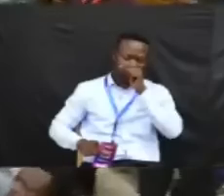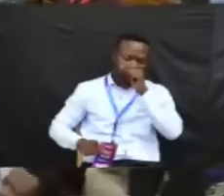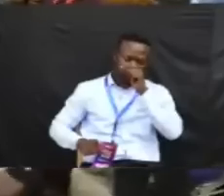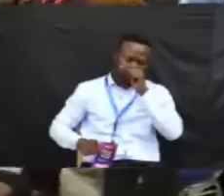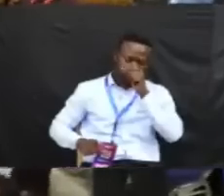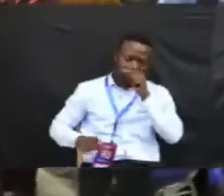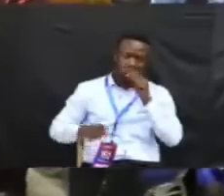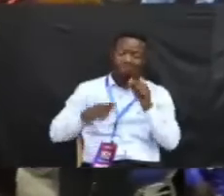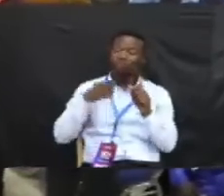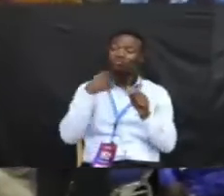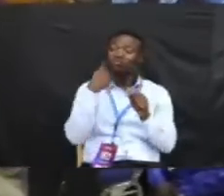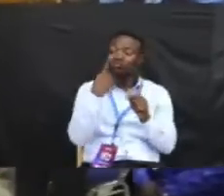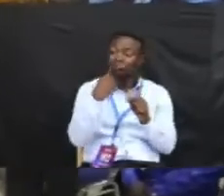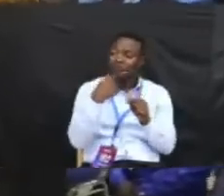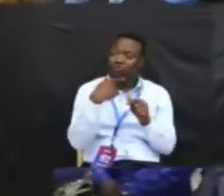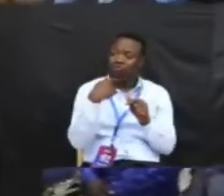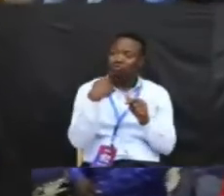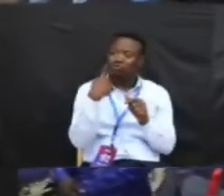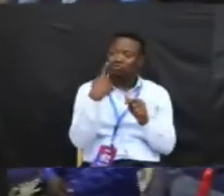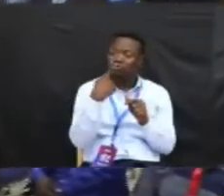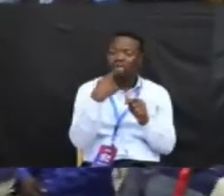Blessed be Jesus.